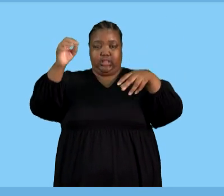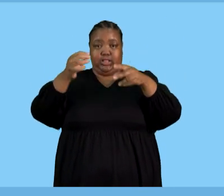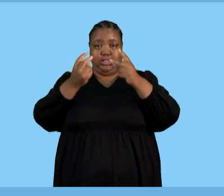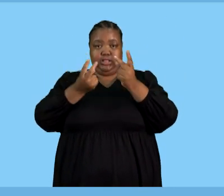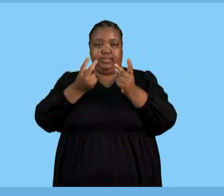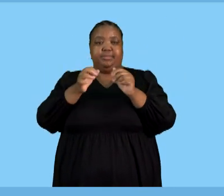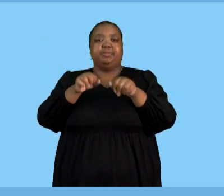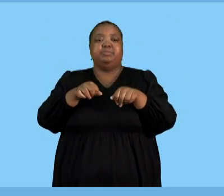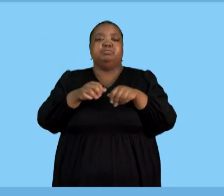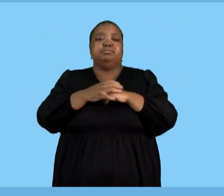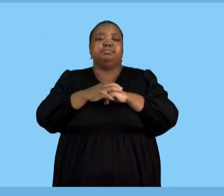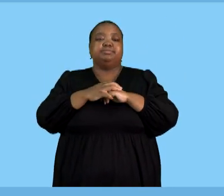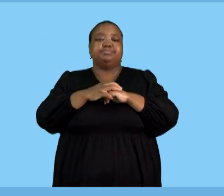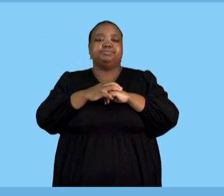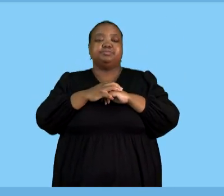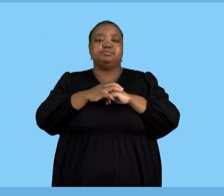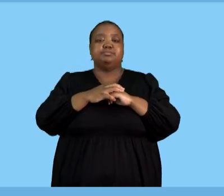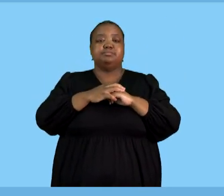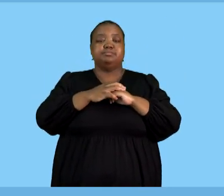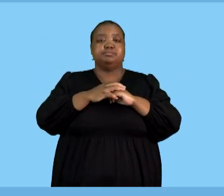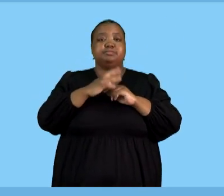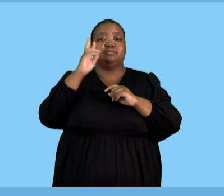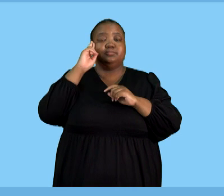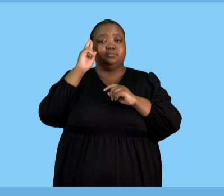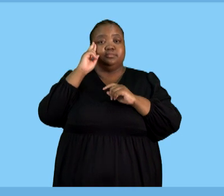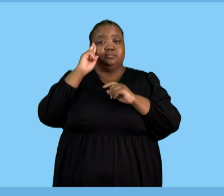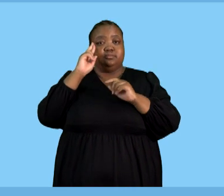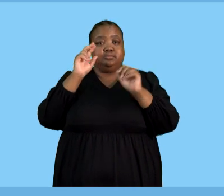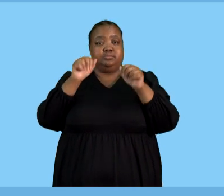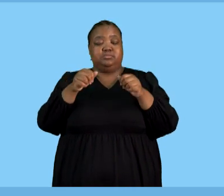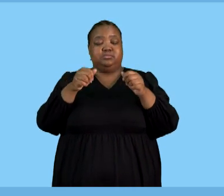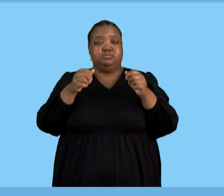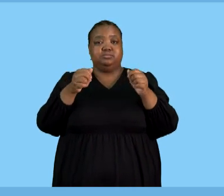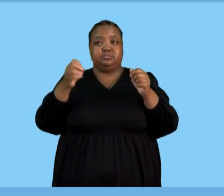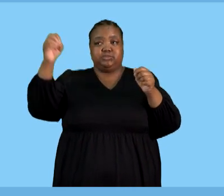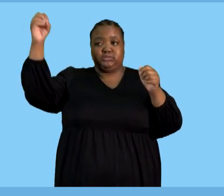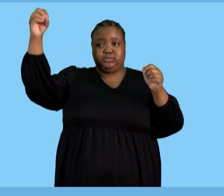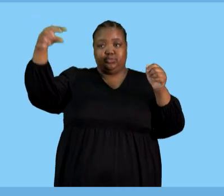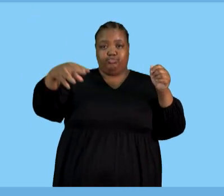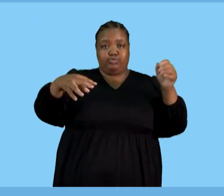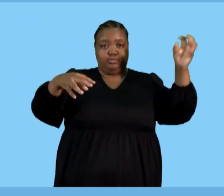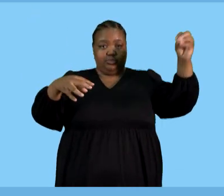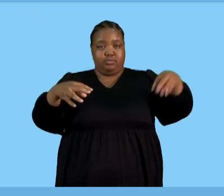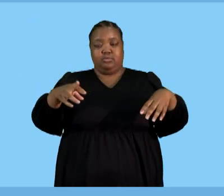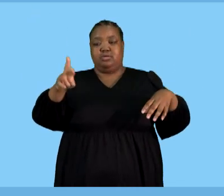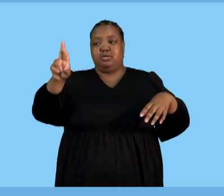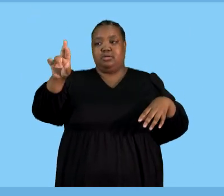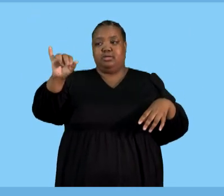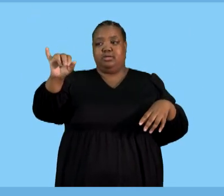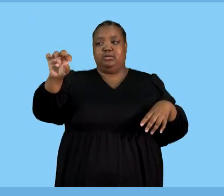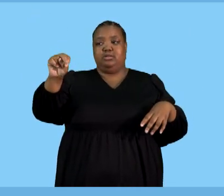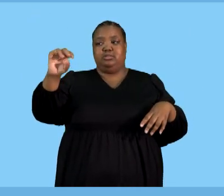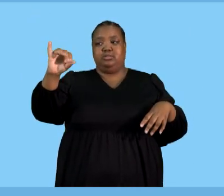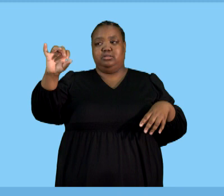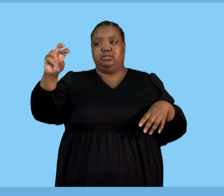Yes, going towards the eye. Then remember that in between the two rays, in between the incident ray and the